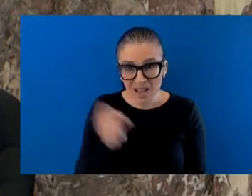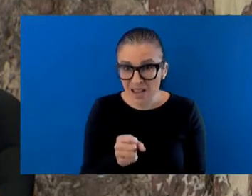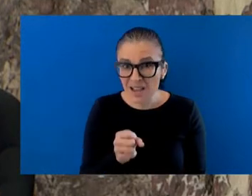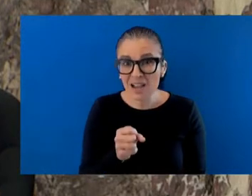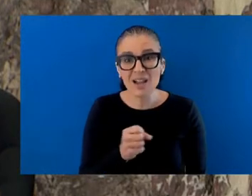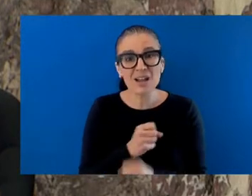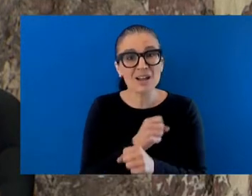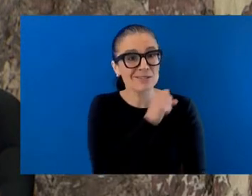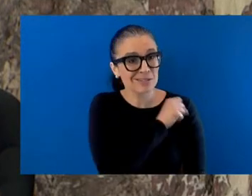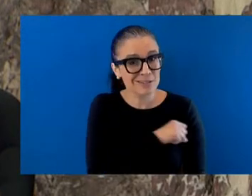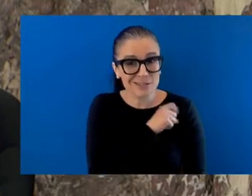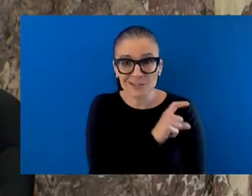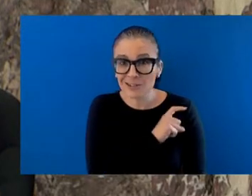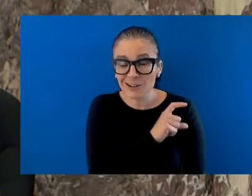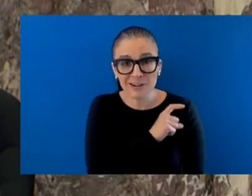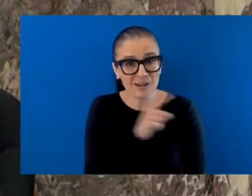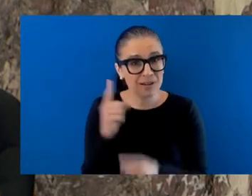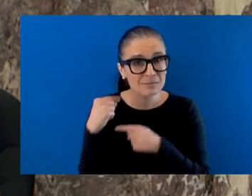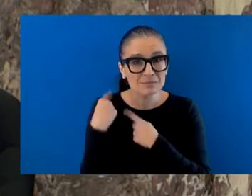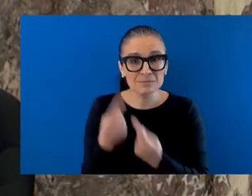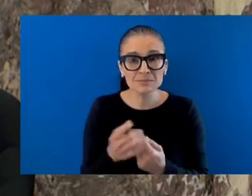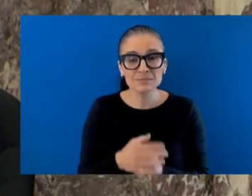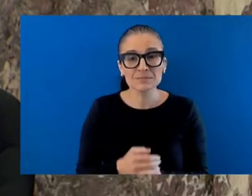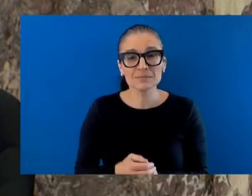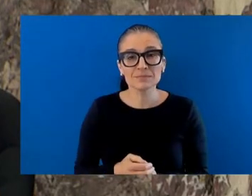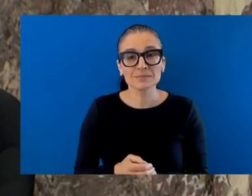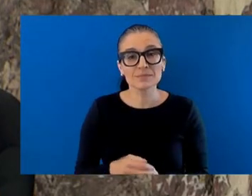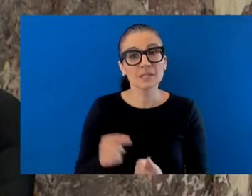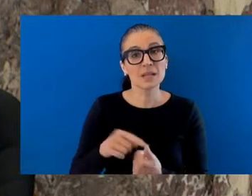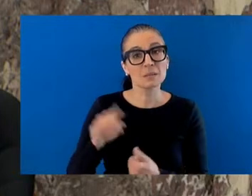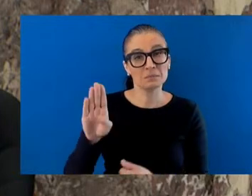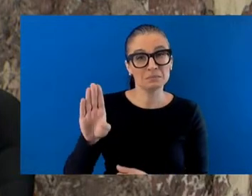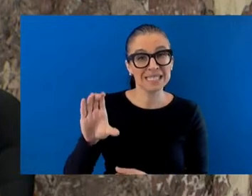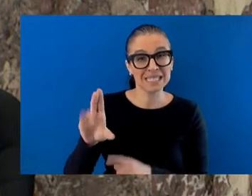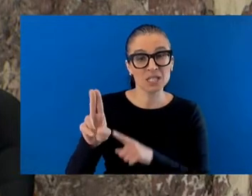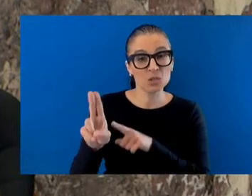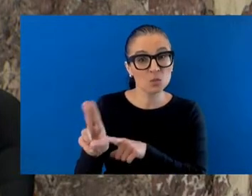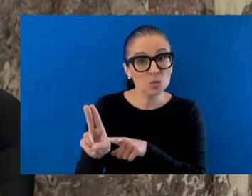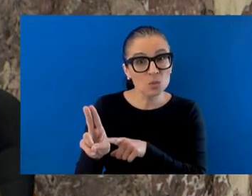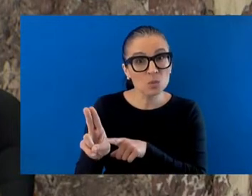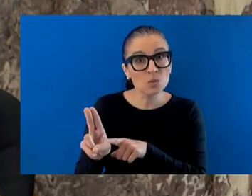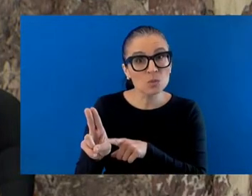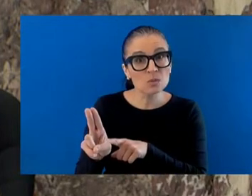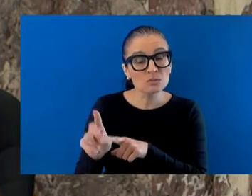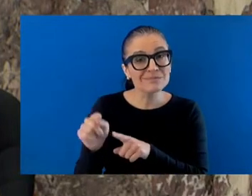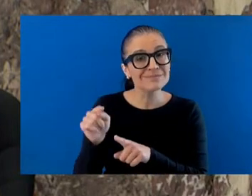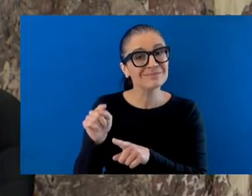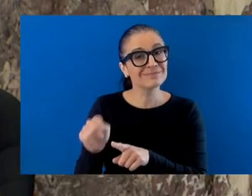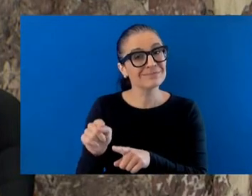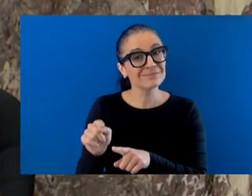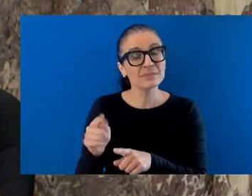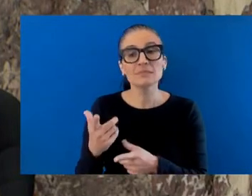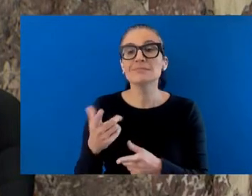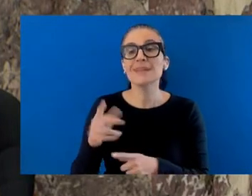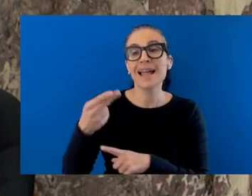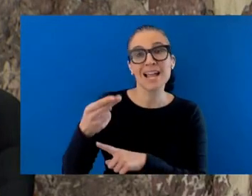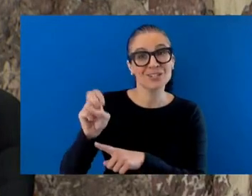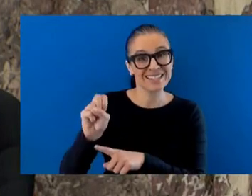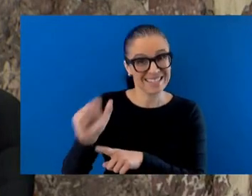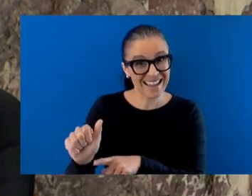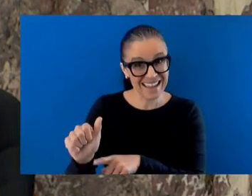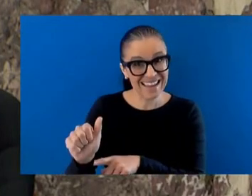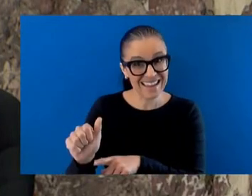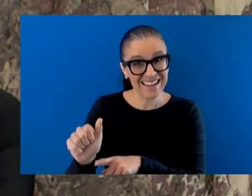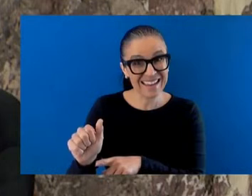BC Nurses Union and what the Hospital Employees Union and the Health Sciences Association asked for was an upgrading of that, was